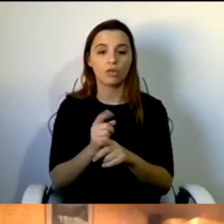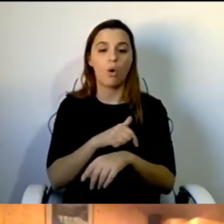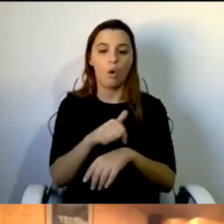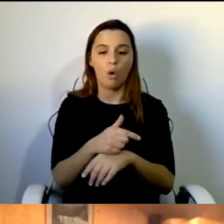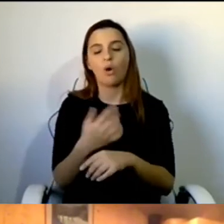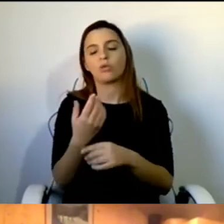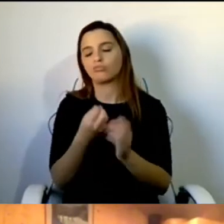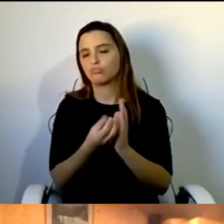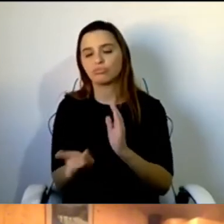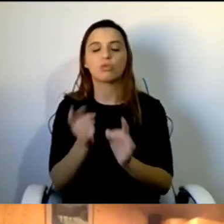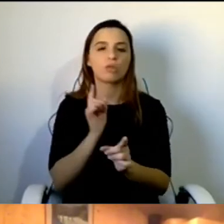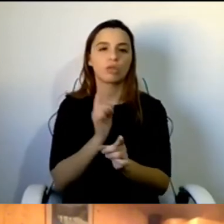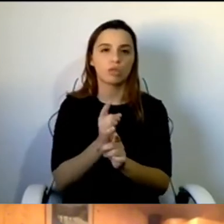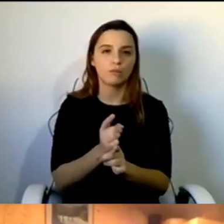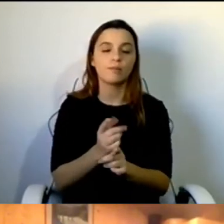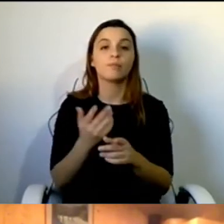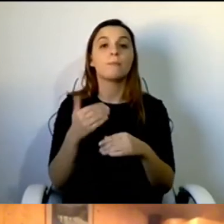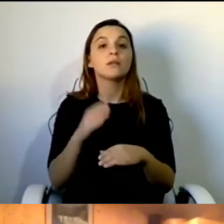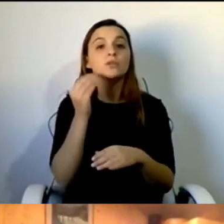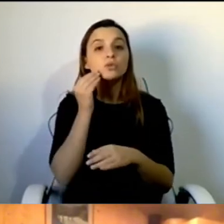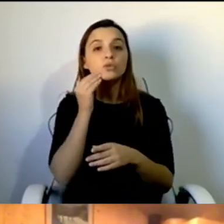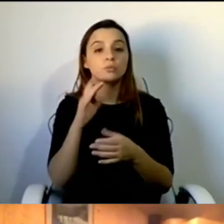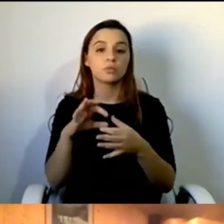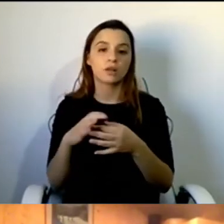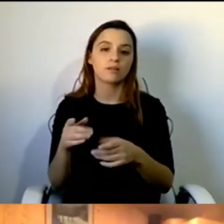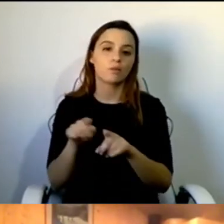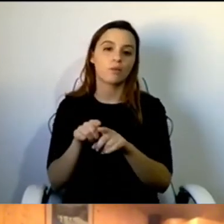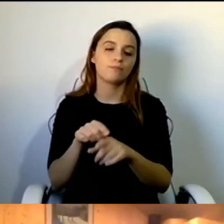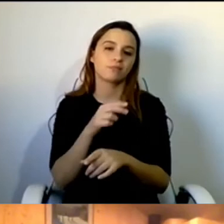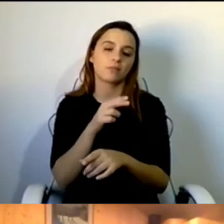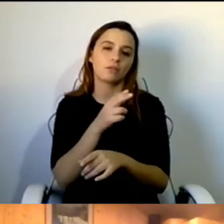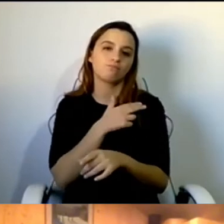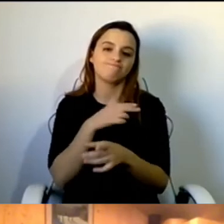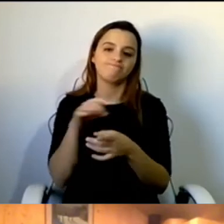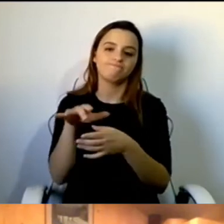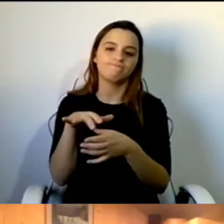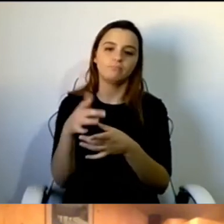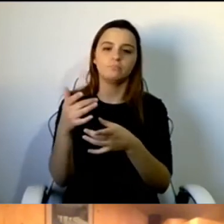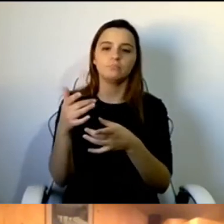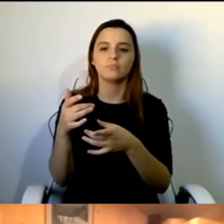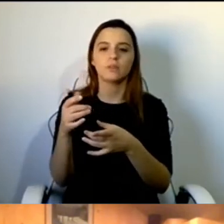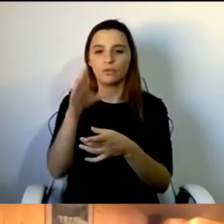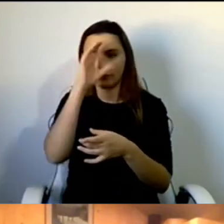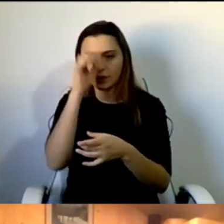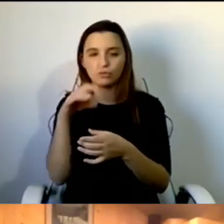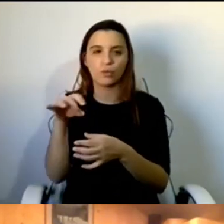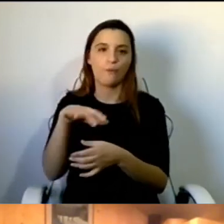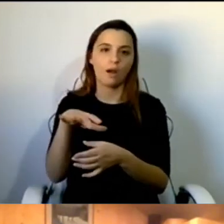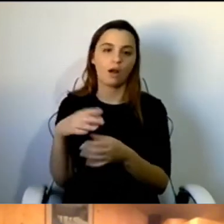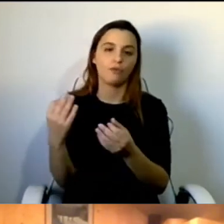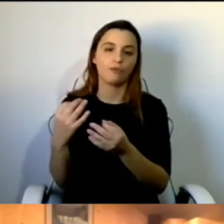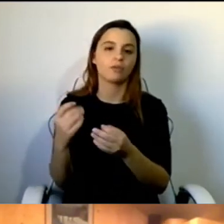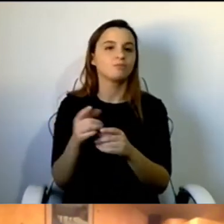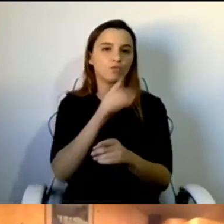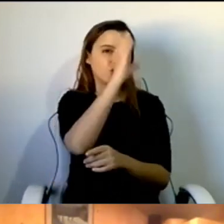was a pretty tough time in my life because I had to find somebody who was willing to work 160 hours a month, but only